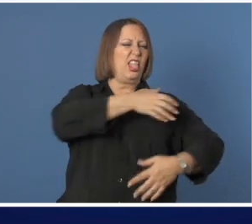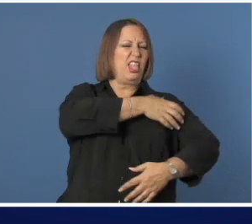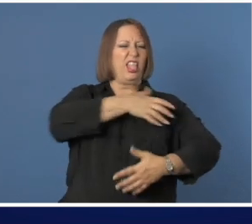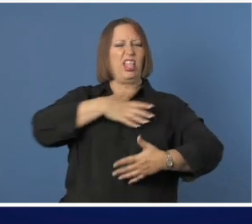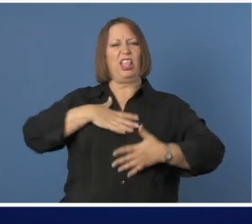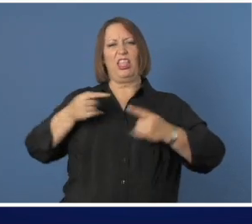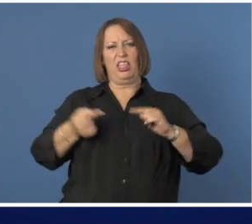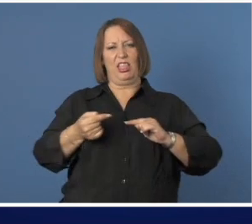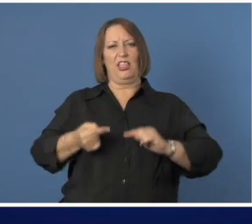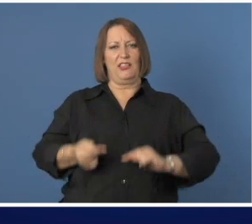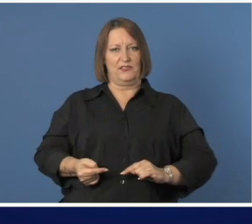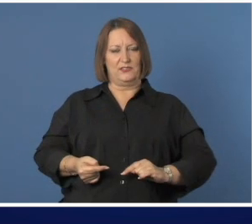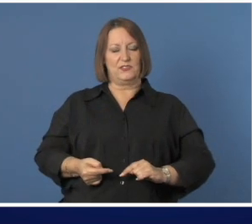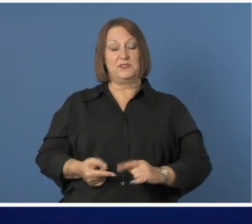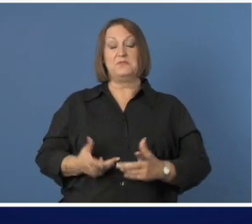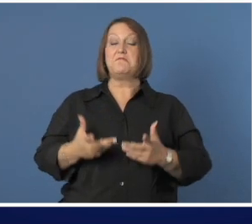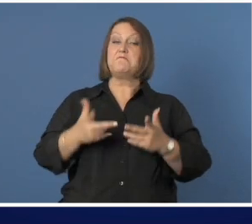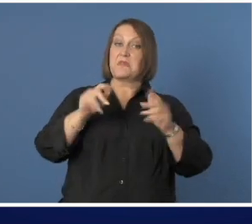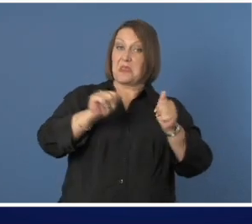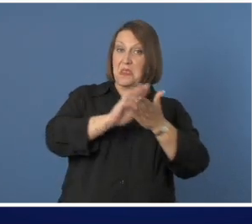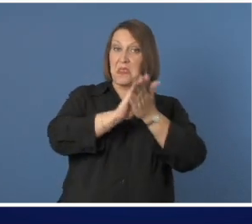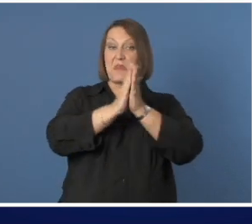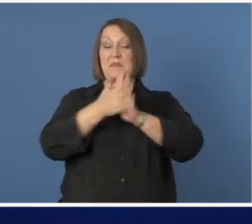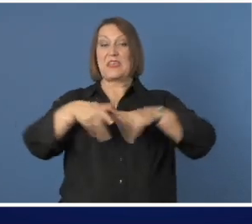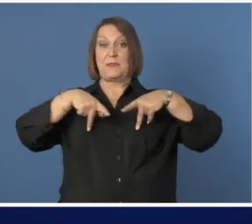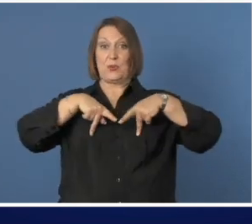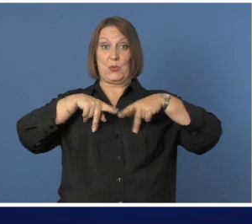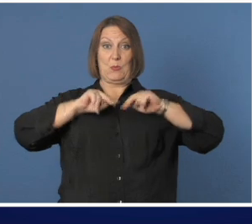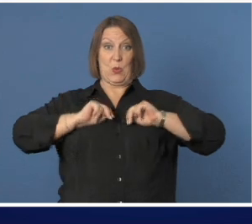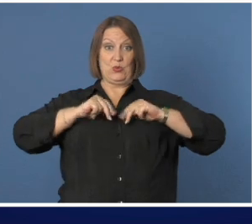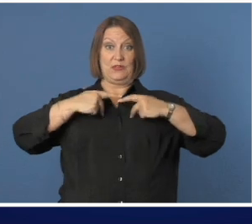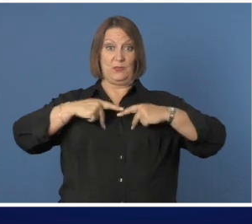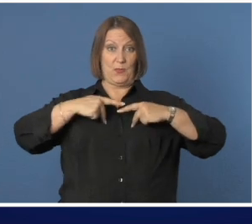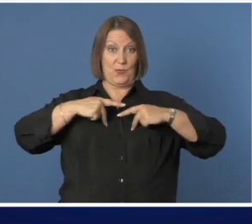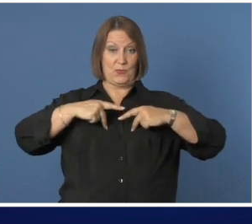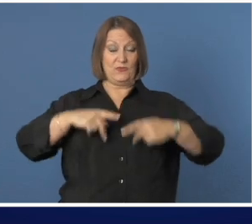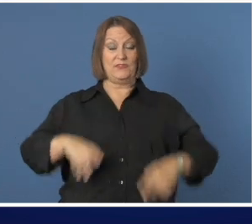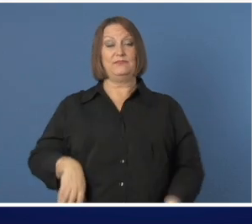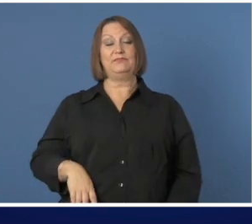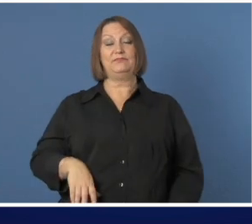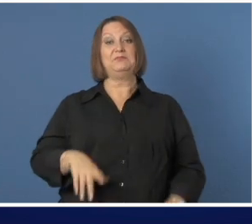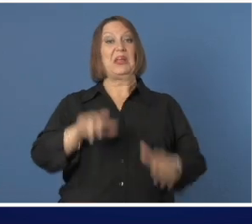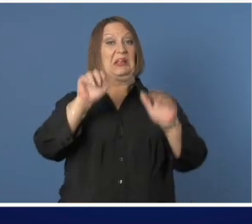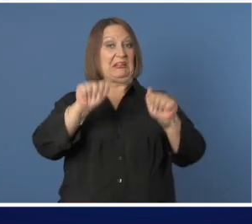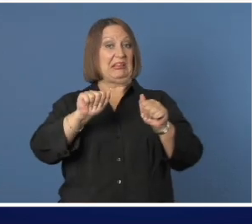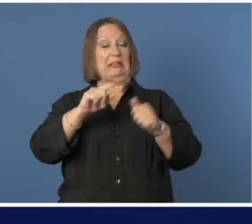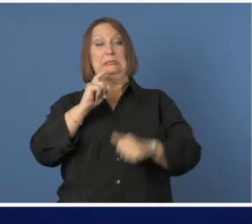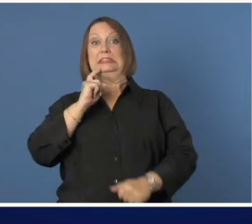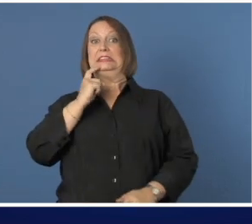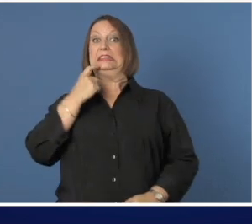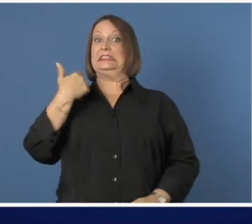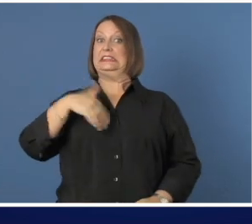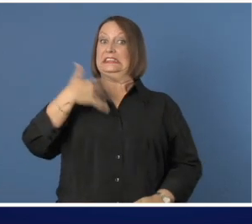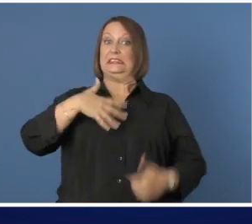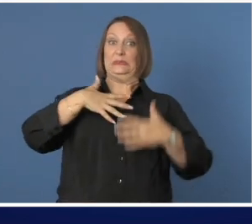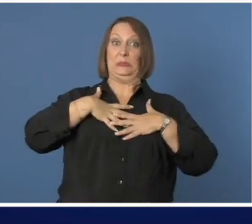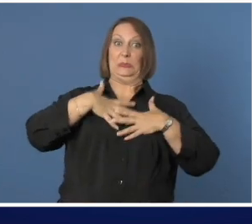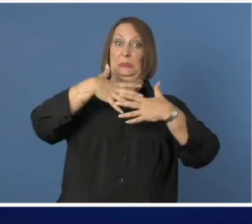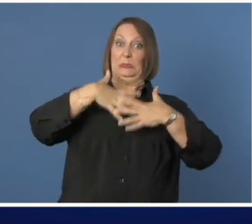muscle aches to pneumonia severe respiratory diseases